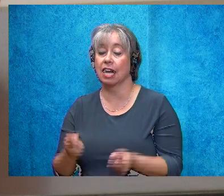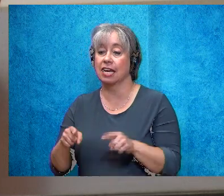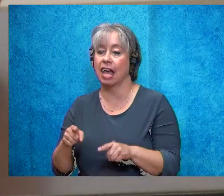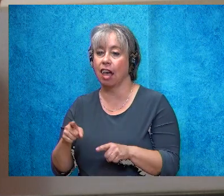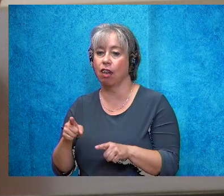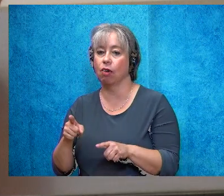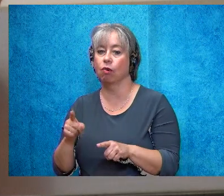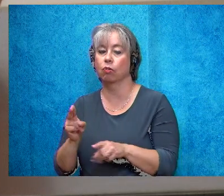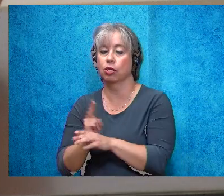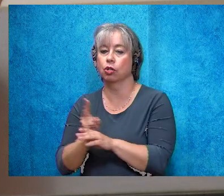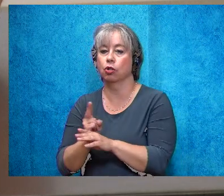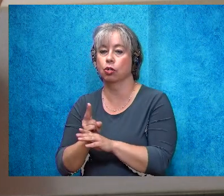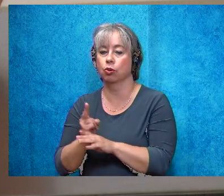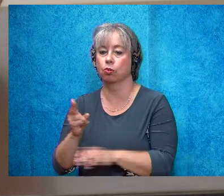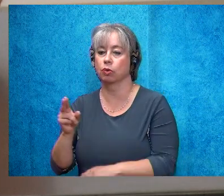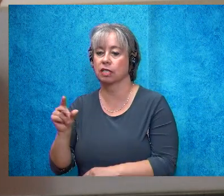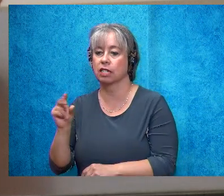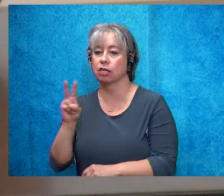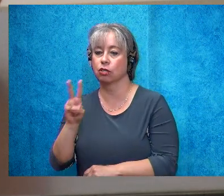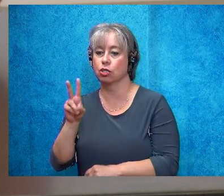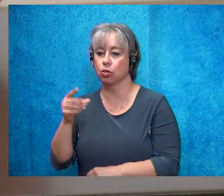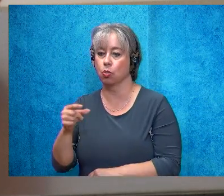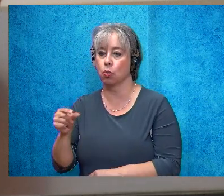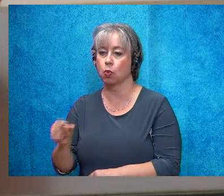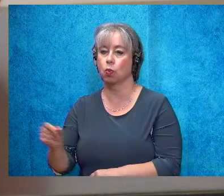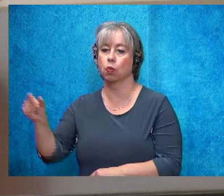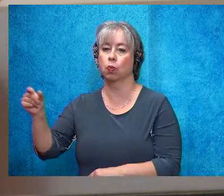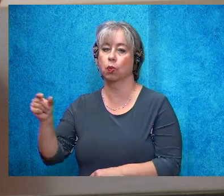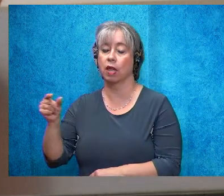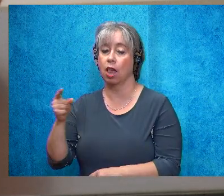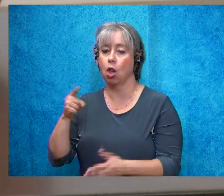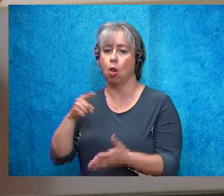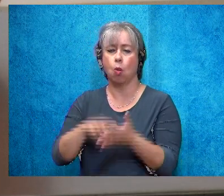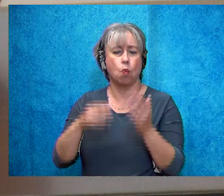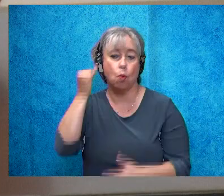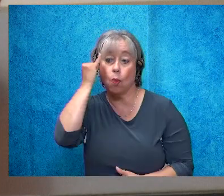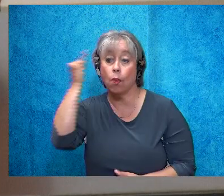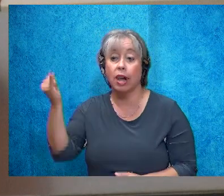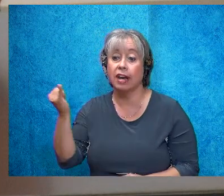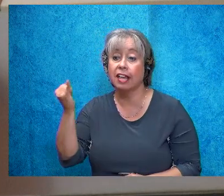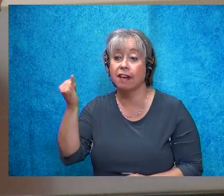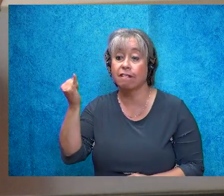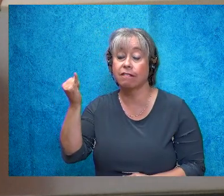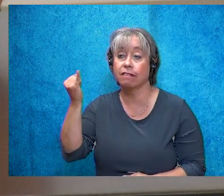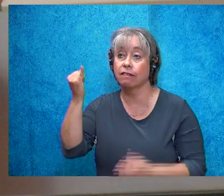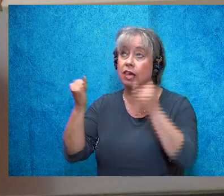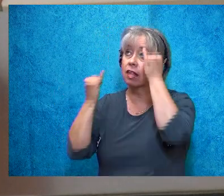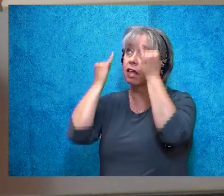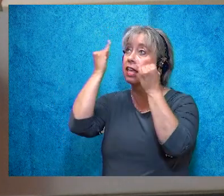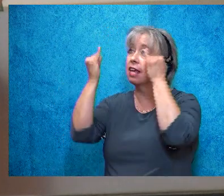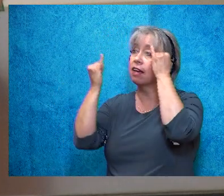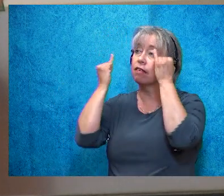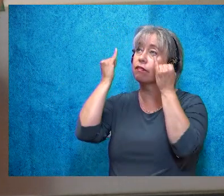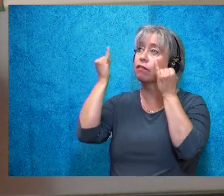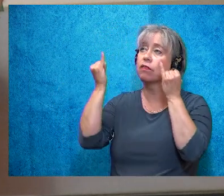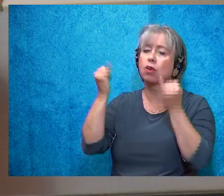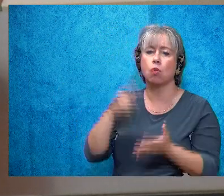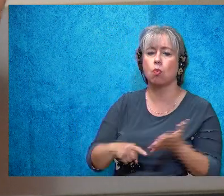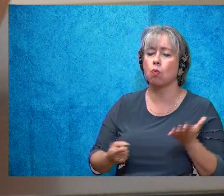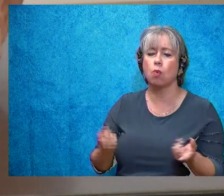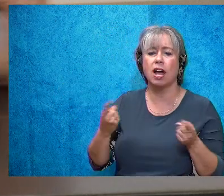love science. Science is what if, isn't it? I love it. What if? All right, what if I lift two? What would happen?